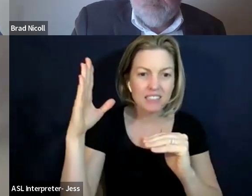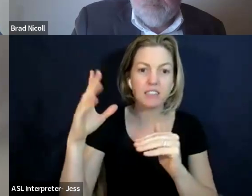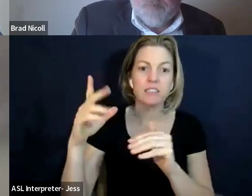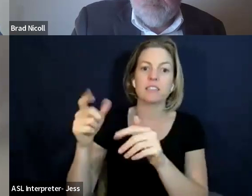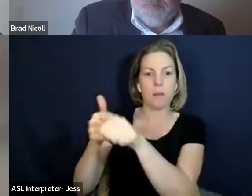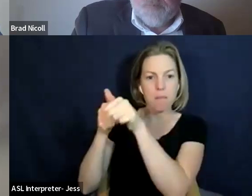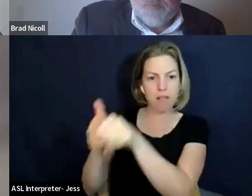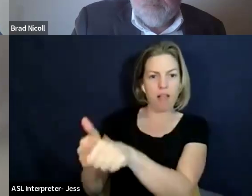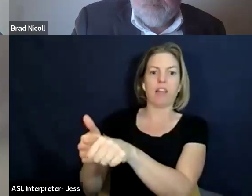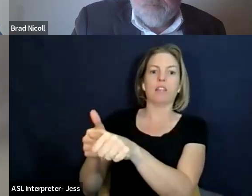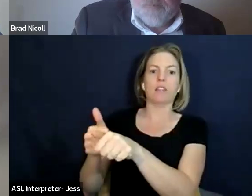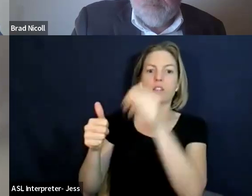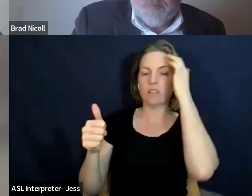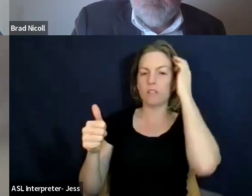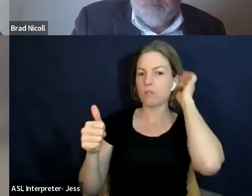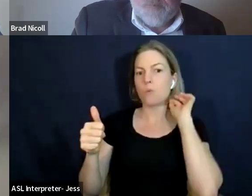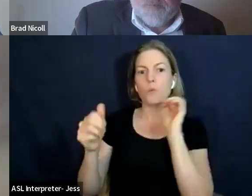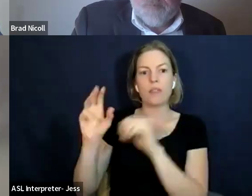with the mitigation